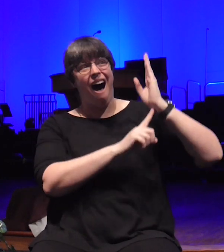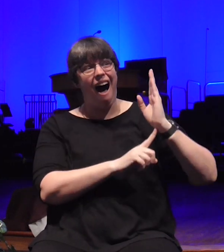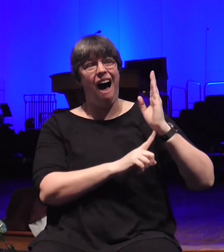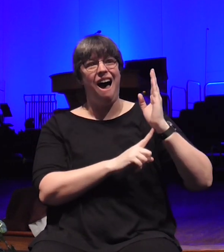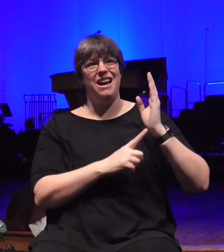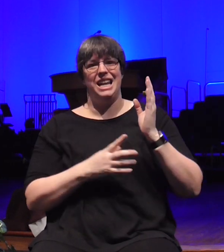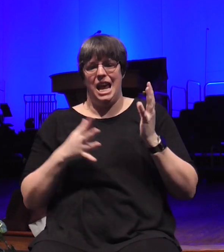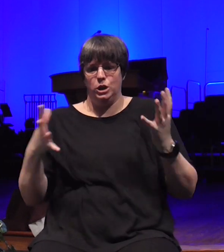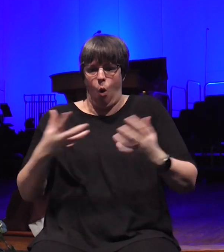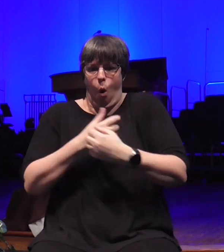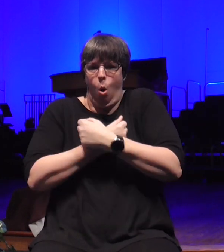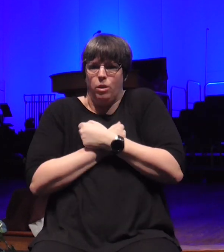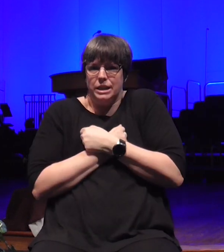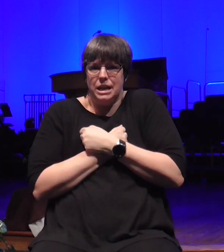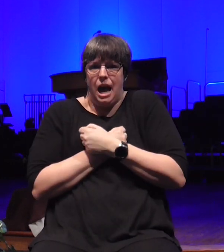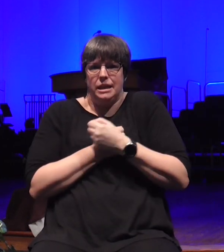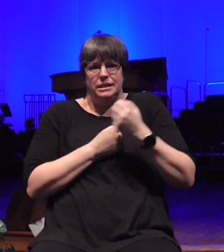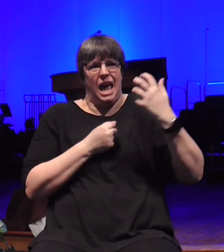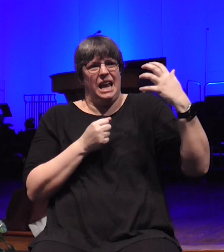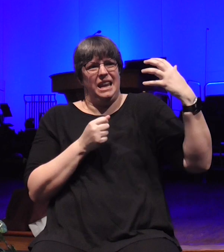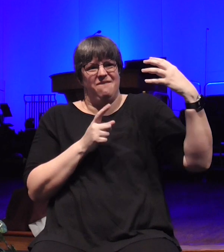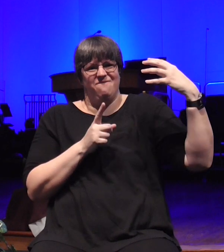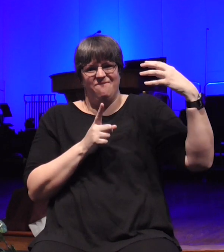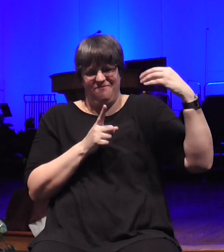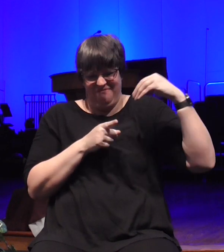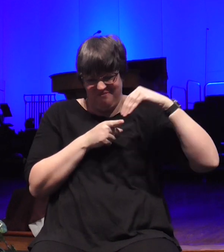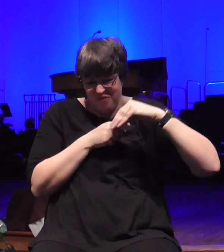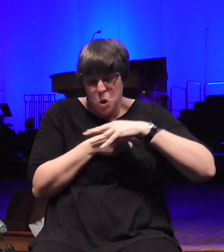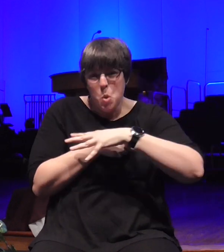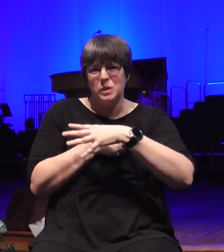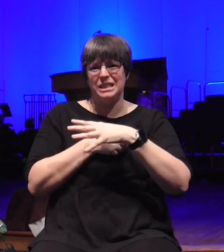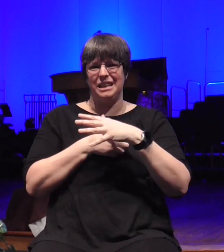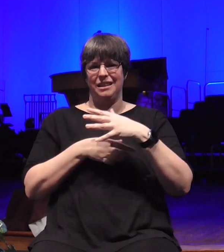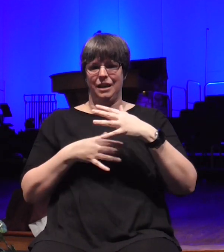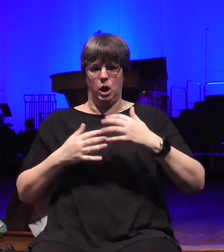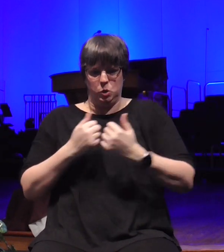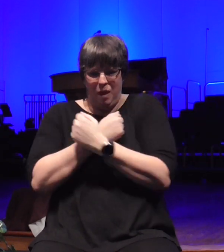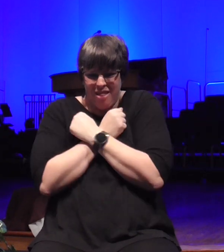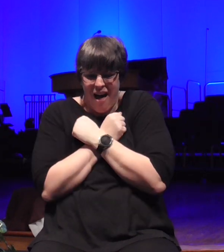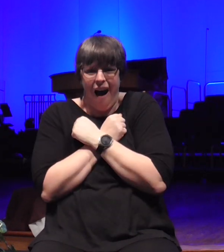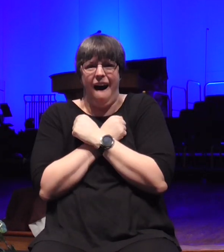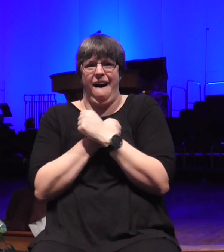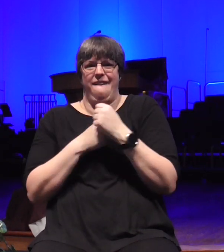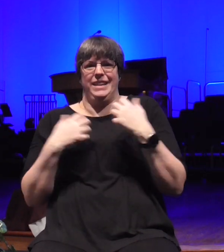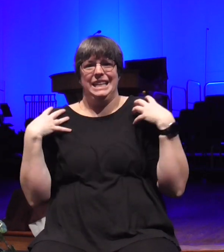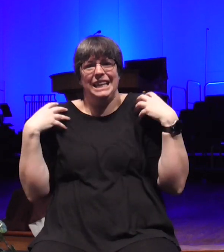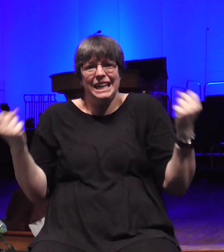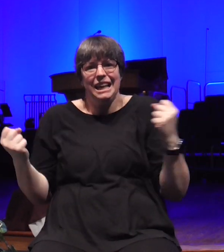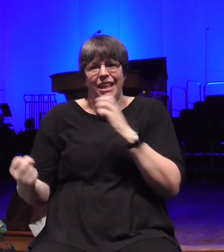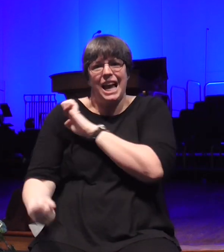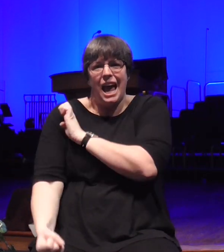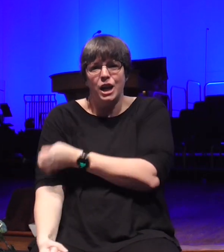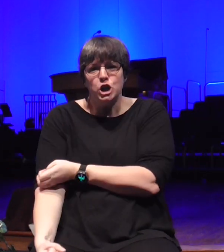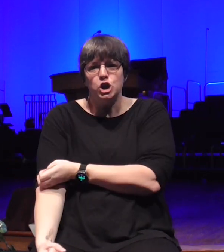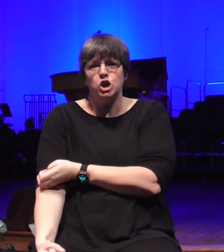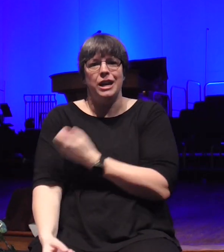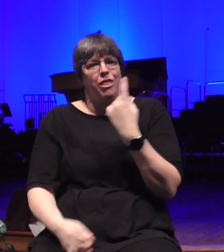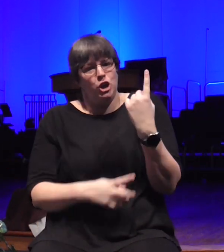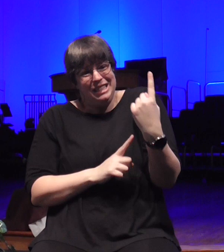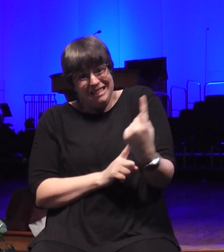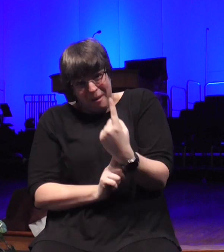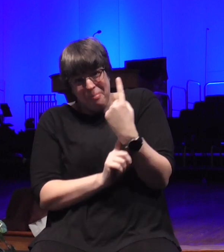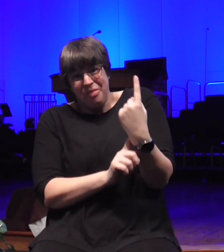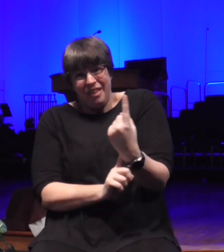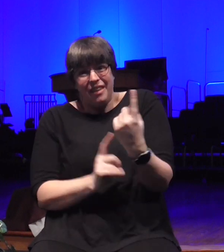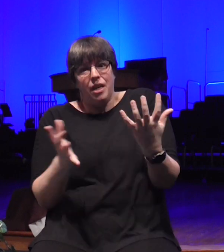and infusing us with its energy, its strength, its encouragement, its love, its healing energy. There's something in us that